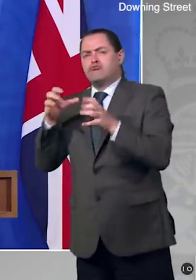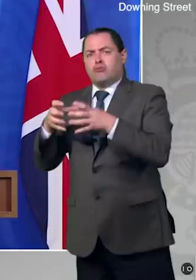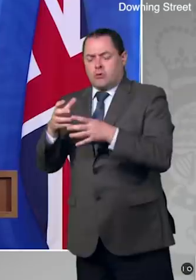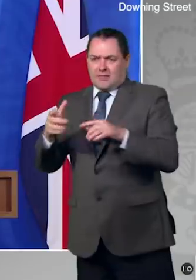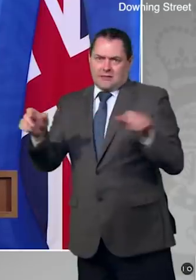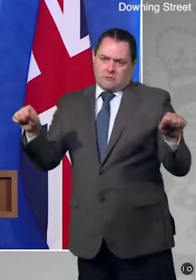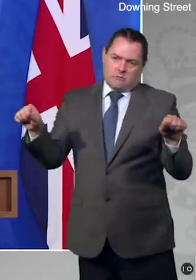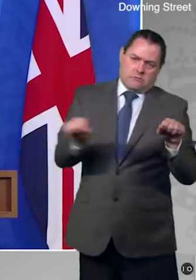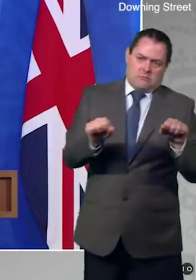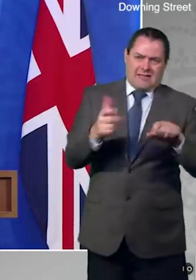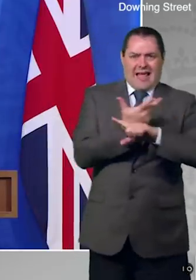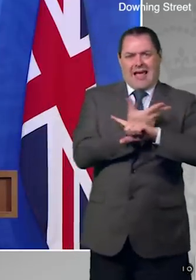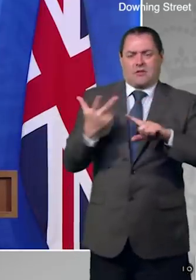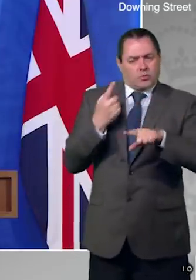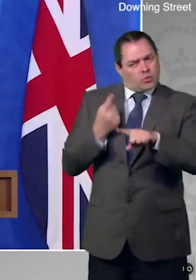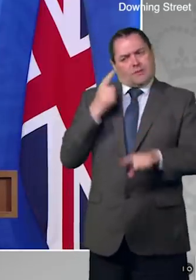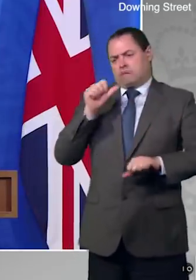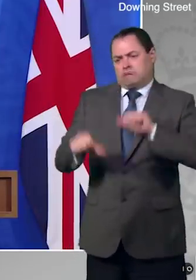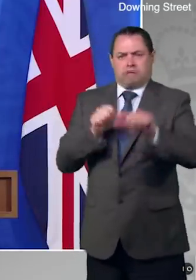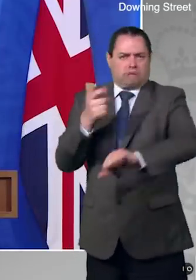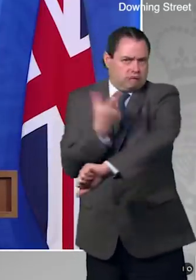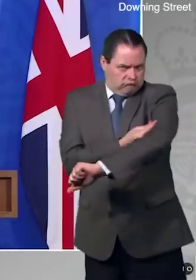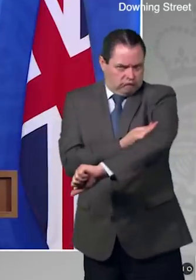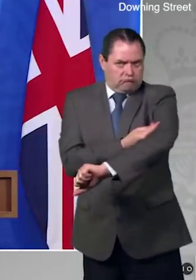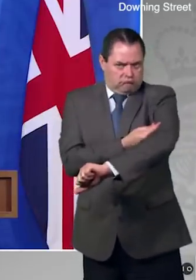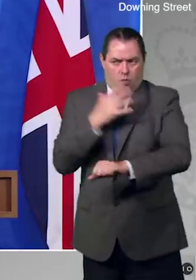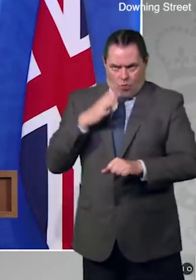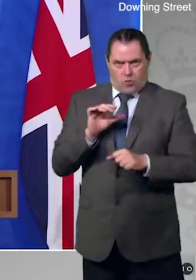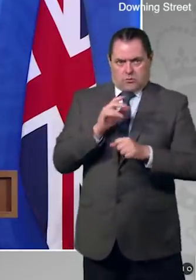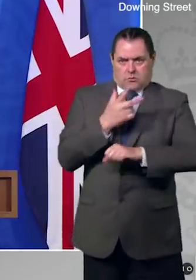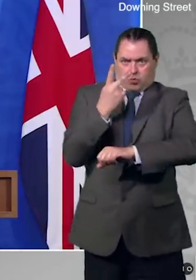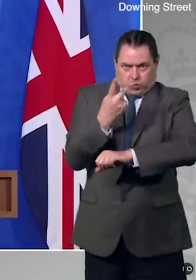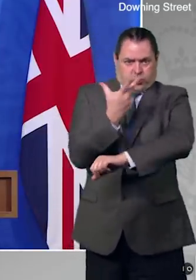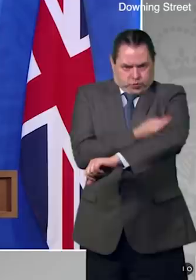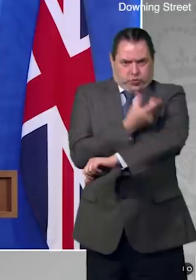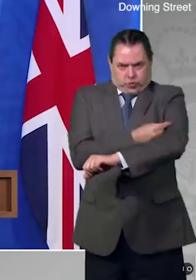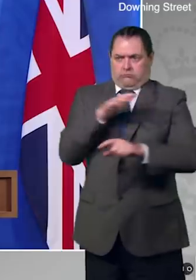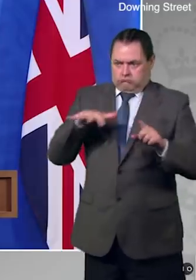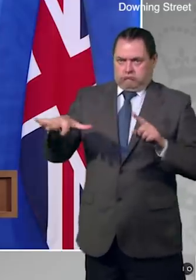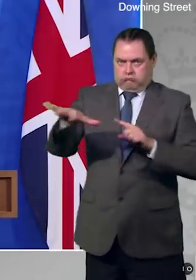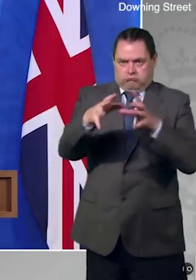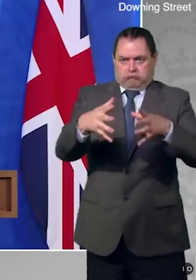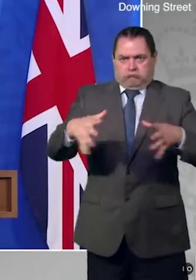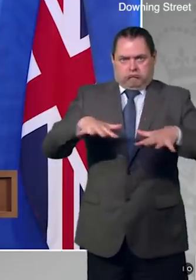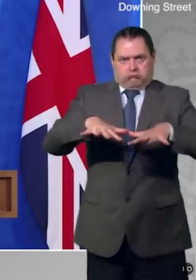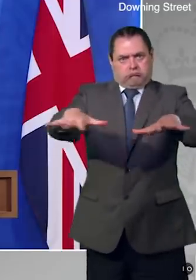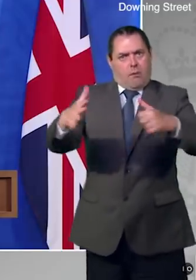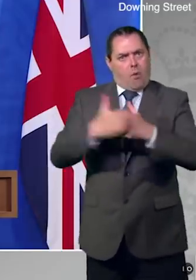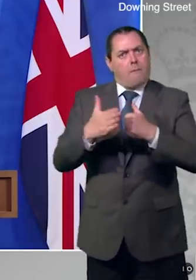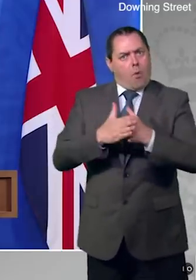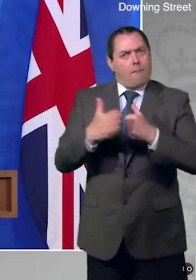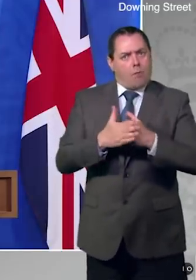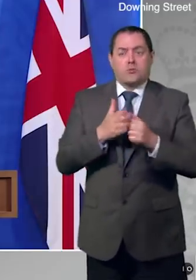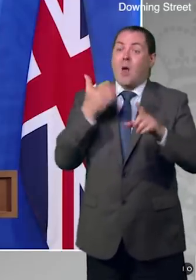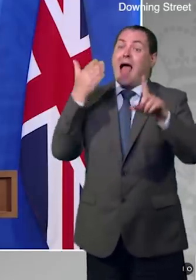as fast as possible. And we will bring forward our target to give every adult in this country a